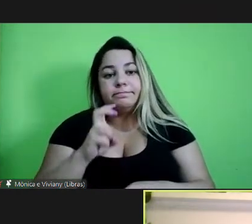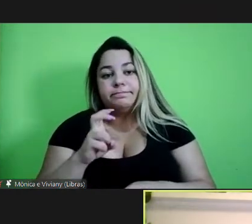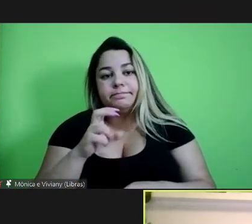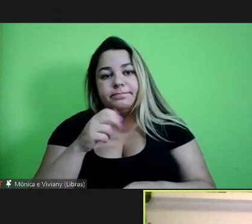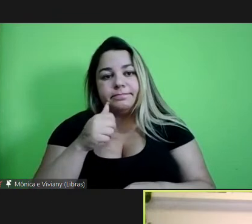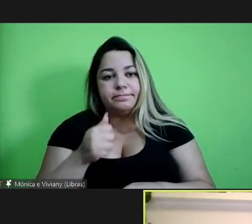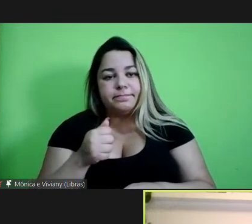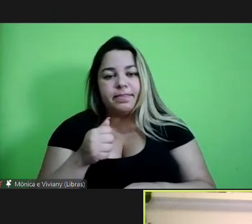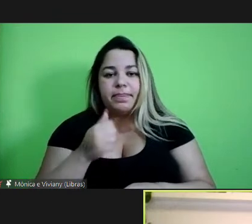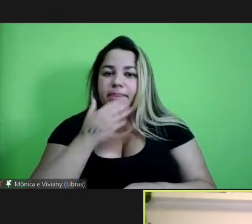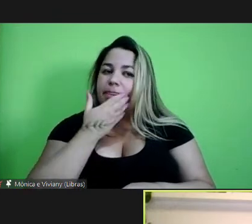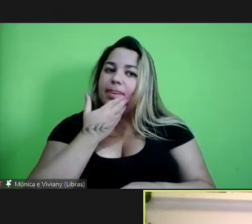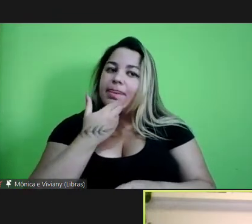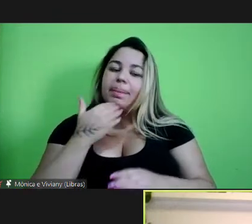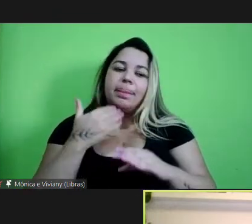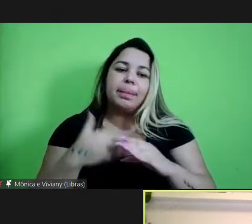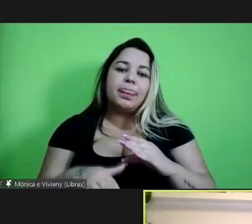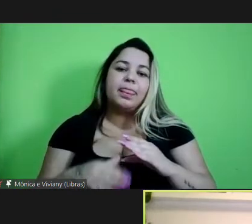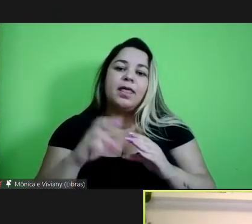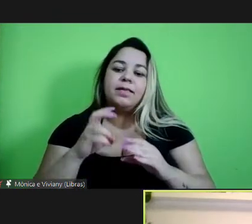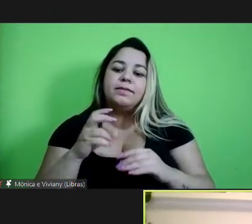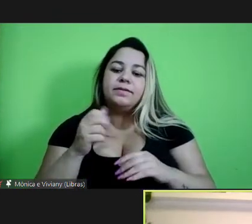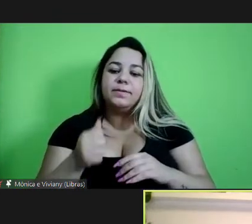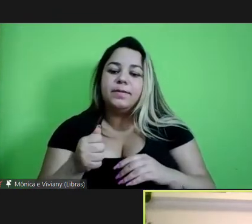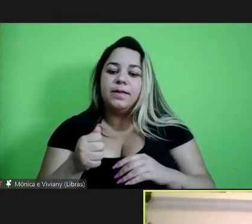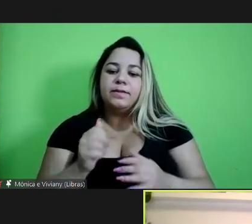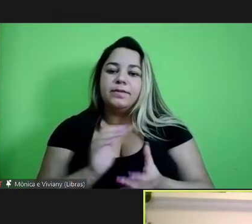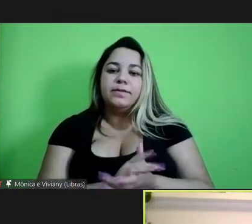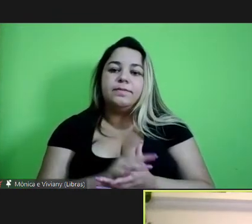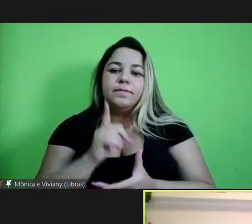There's 19 papers there.